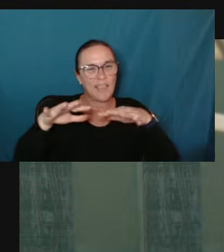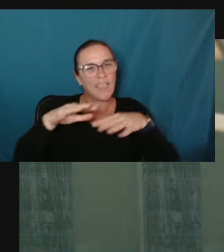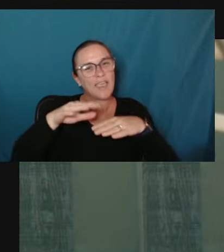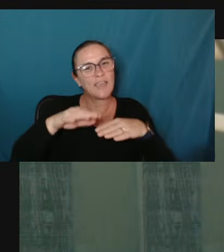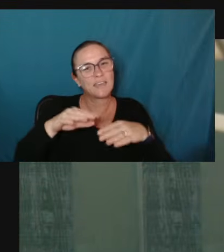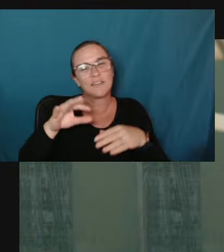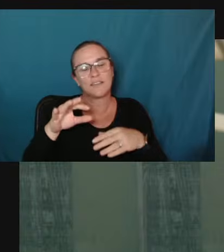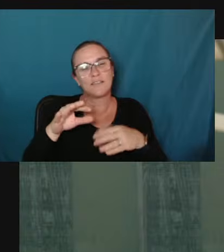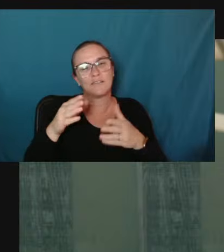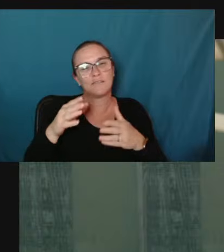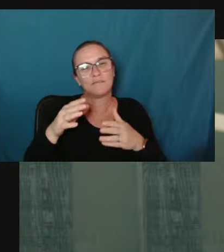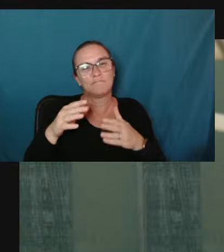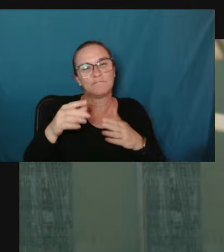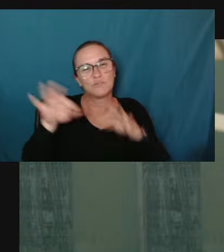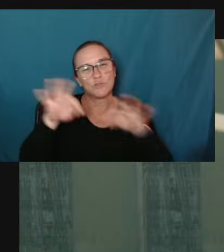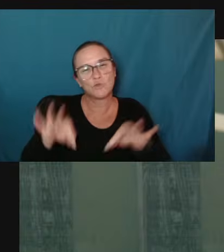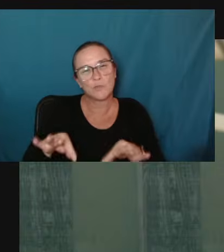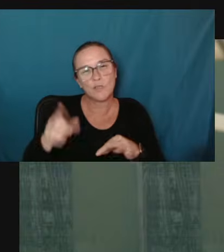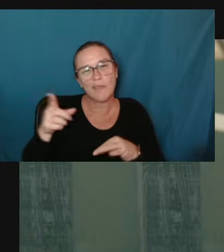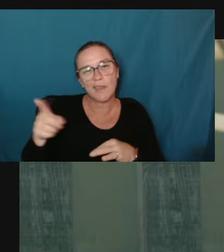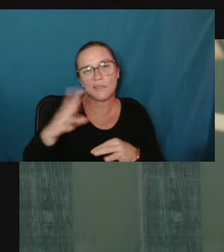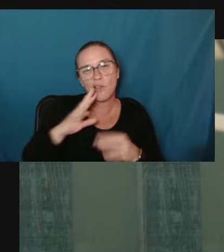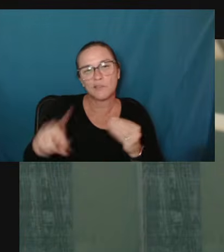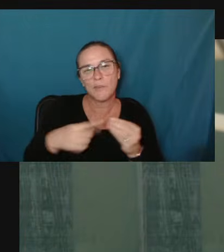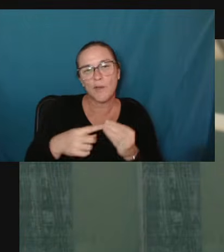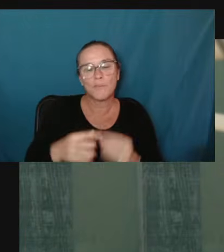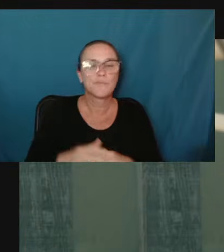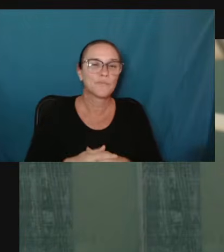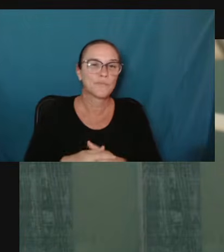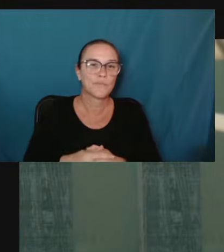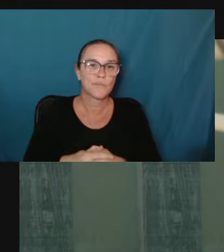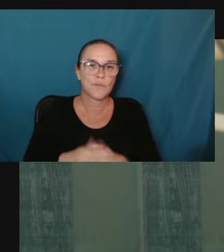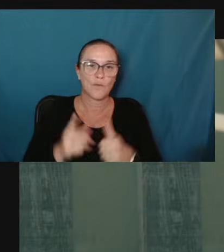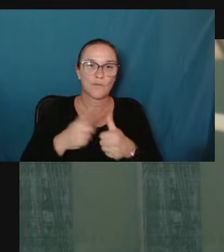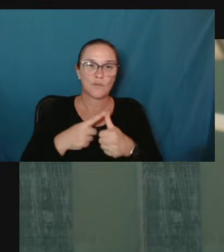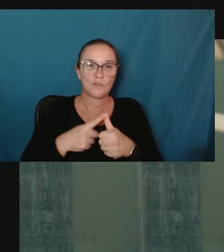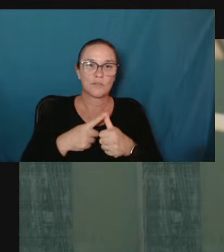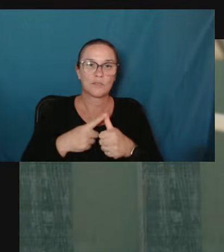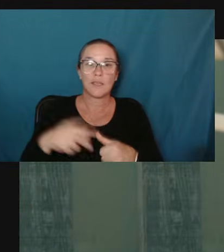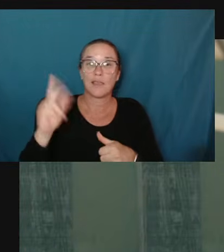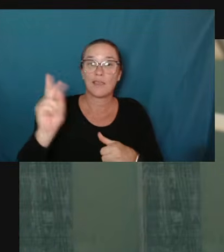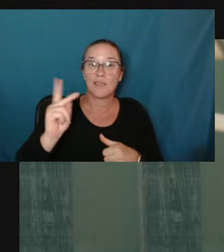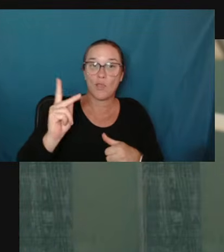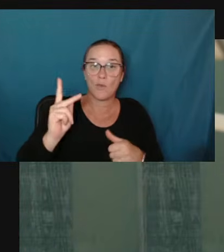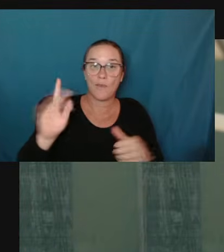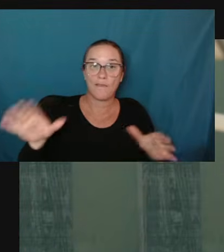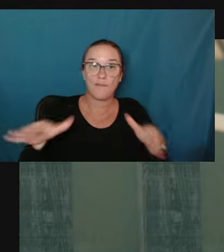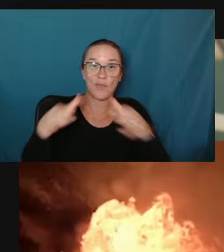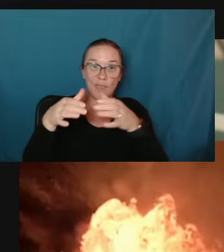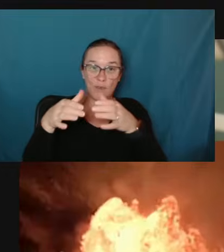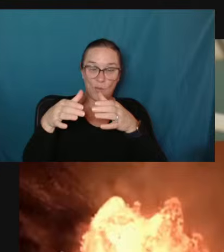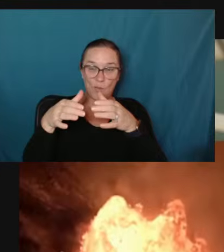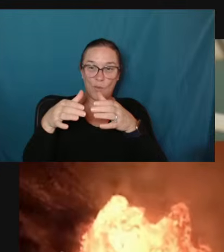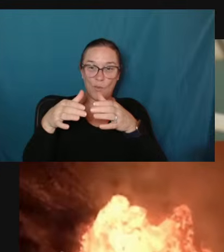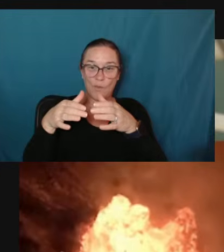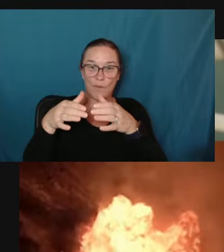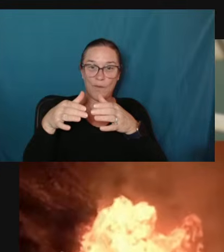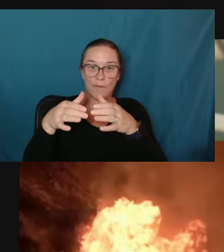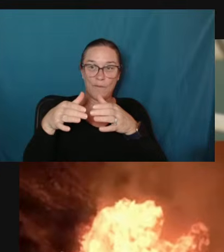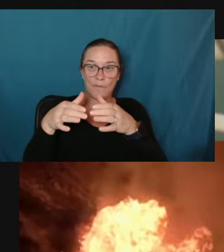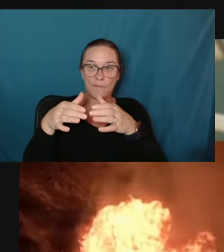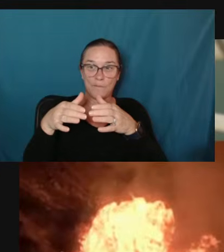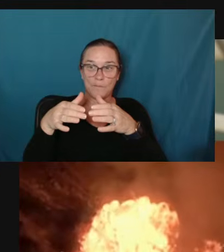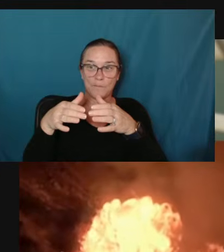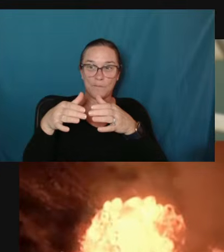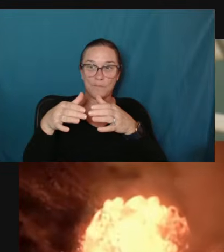going to be referring to. So first of all, picture Kīlauea volcano in your mind.